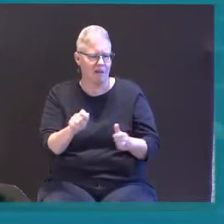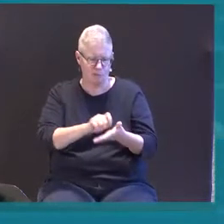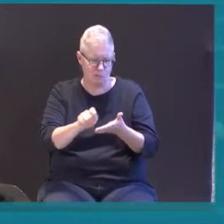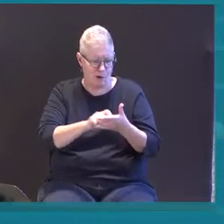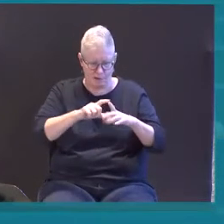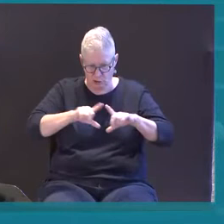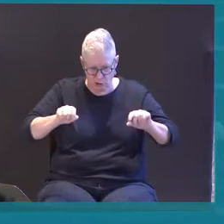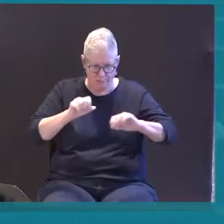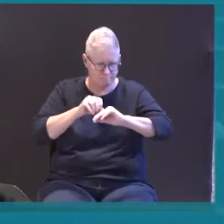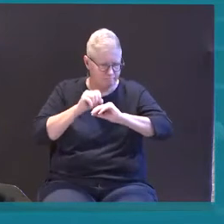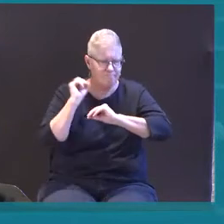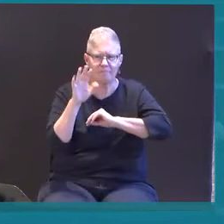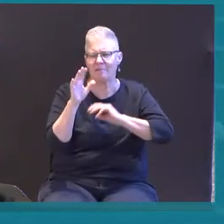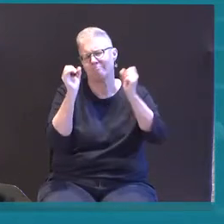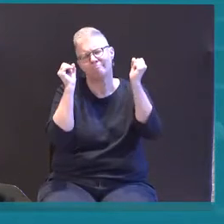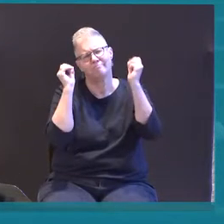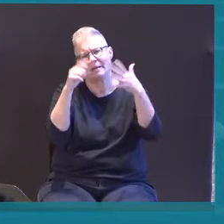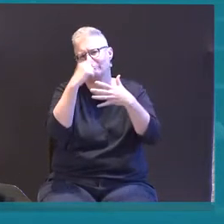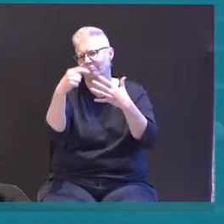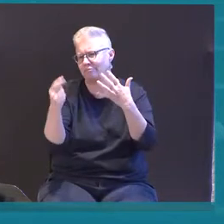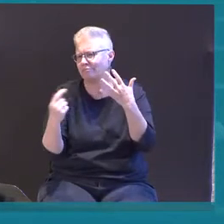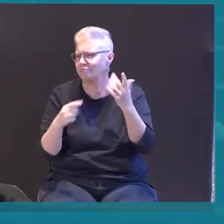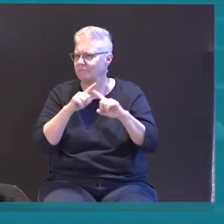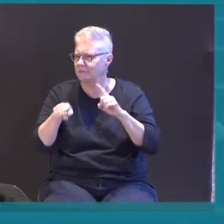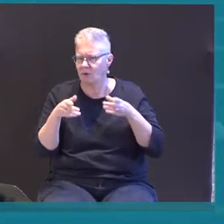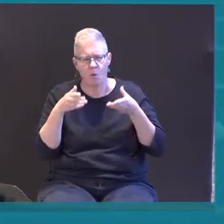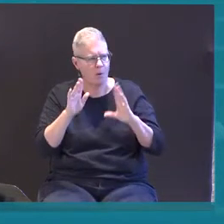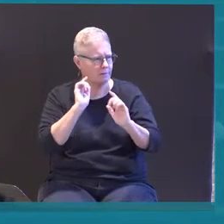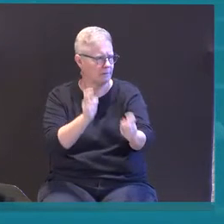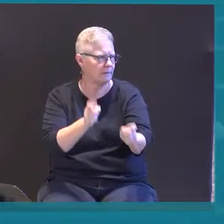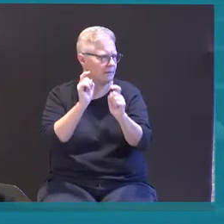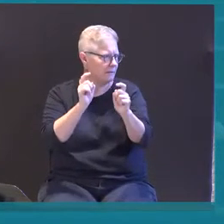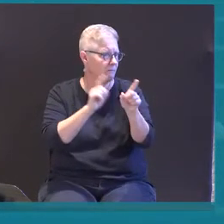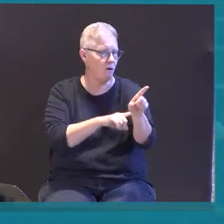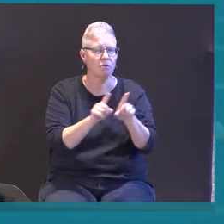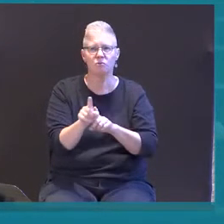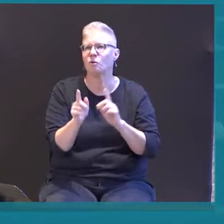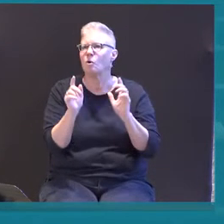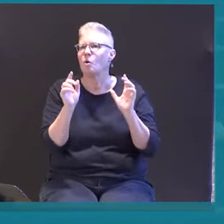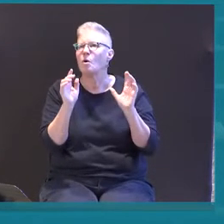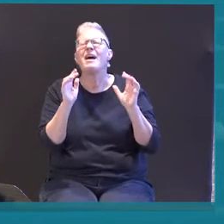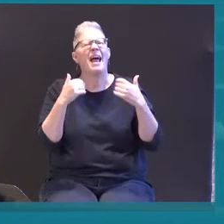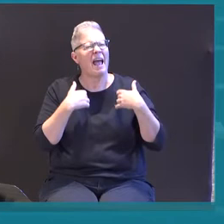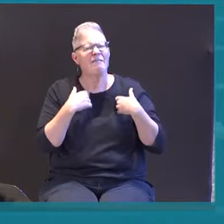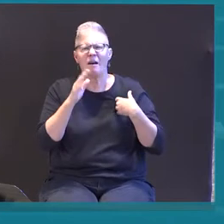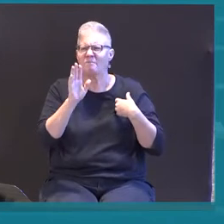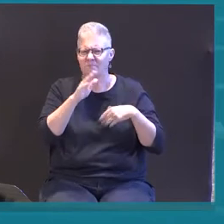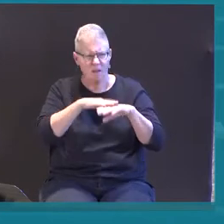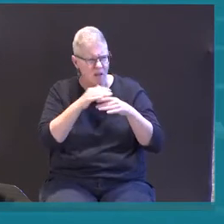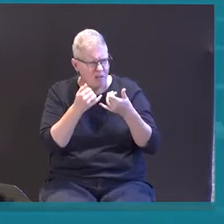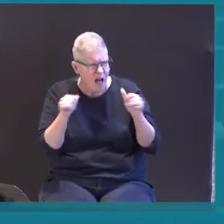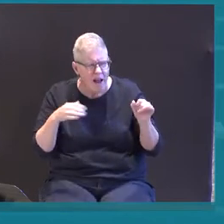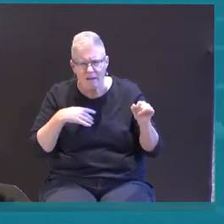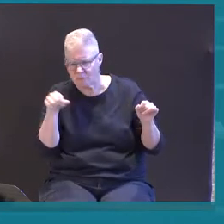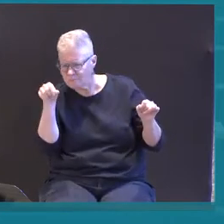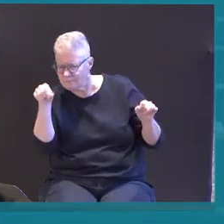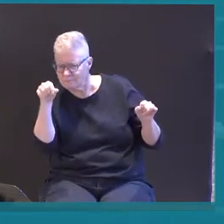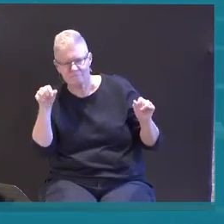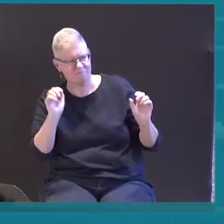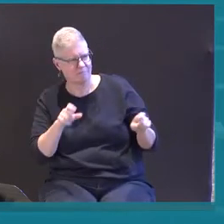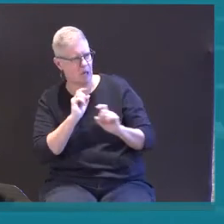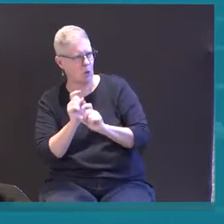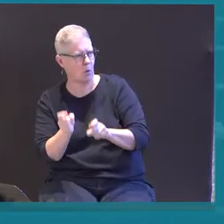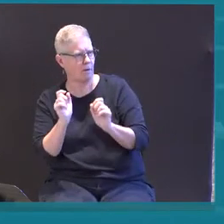invite those that are also streaming with us today to make a secured gift online as well. So just let us go within and touch